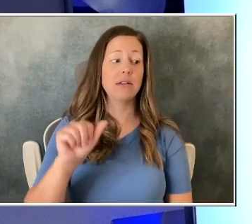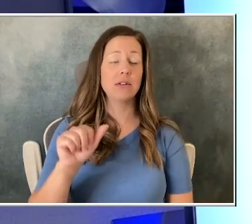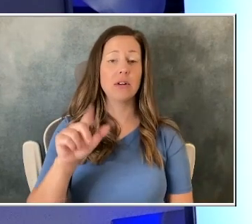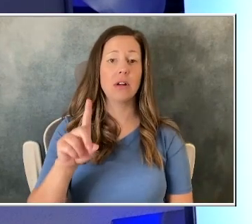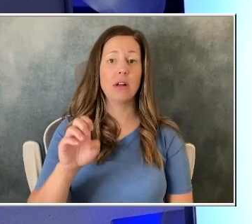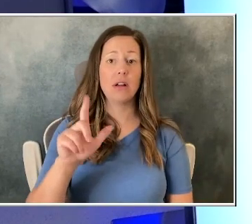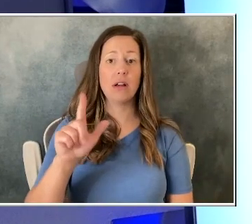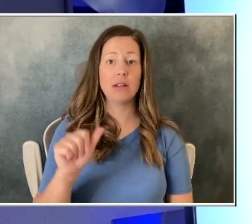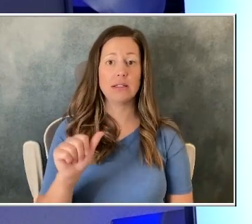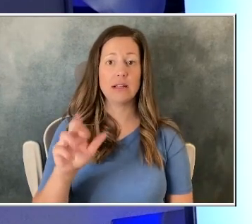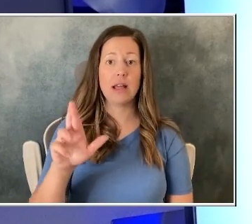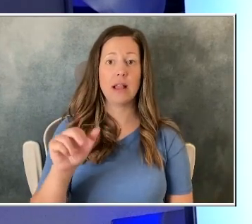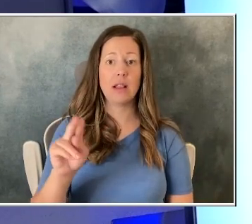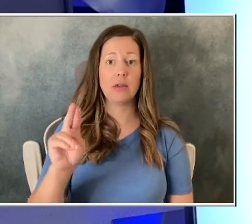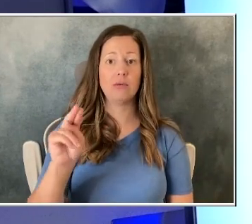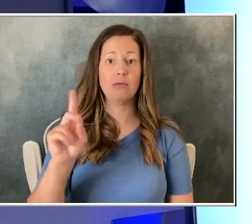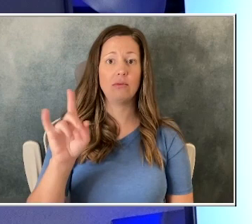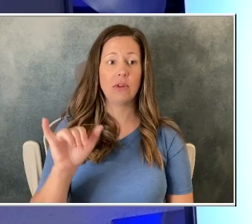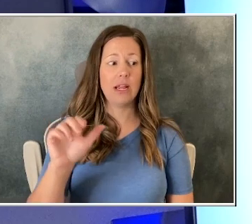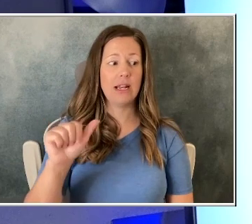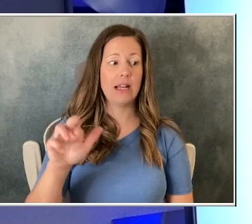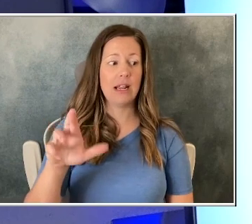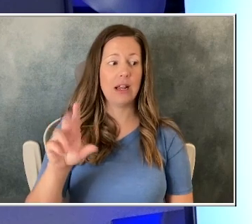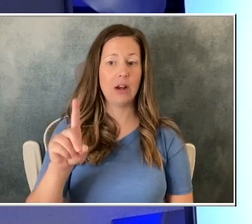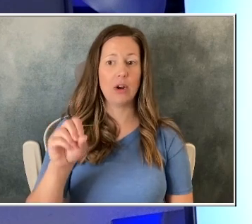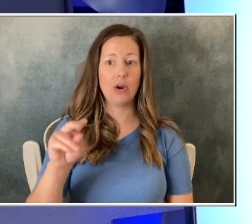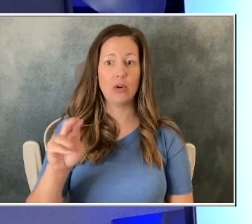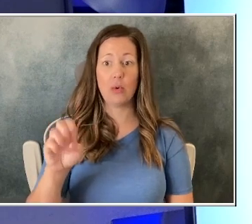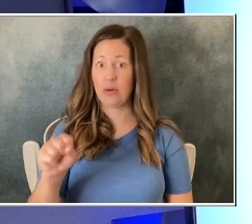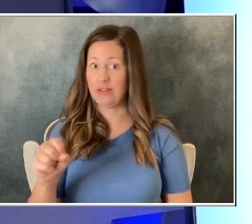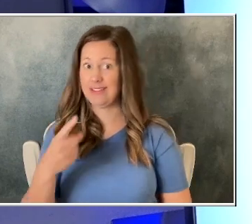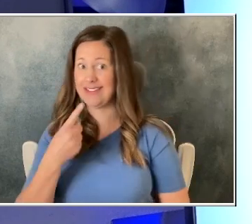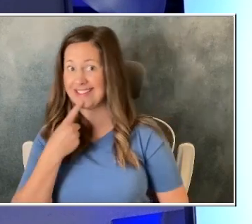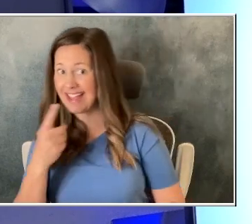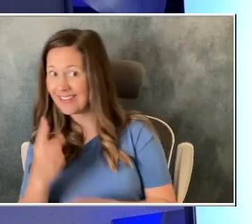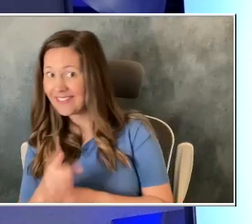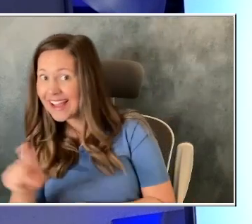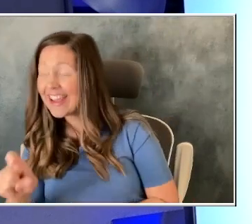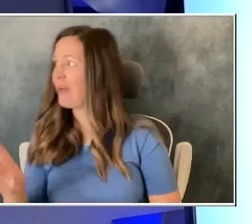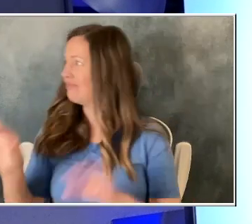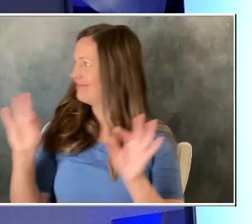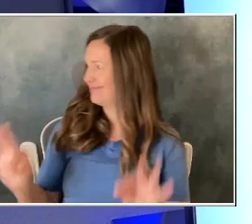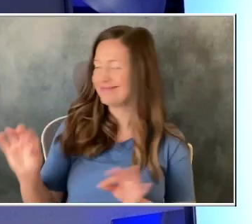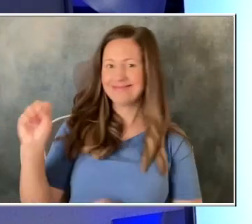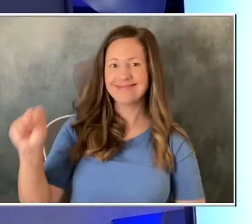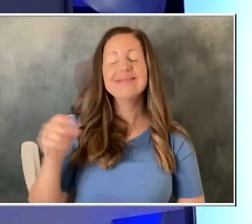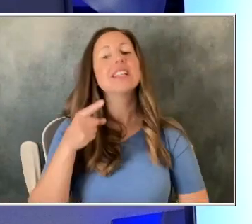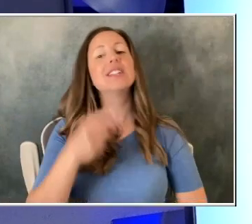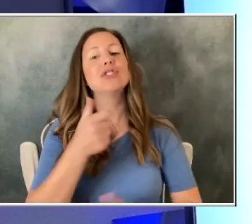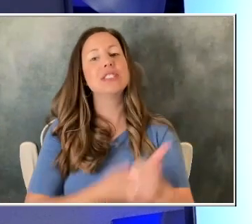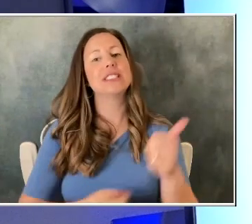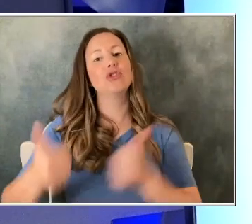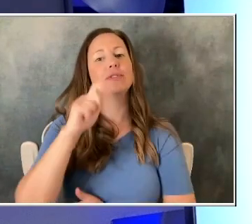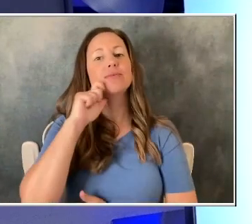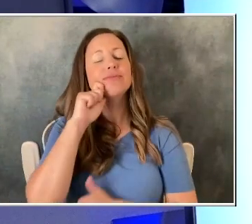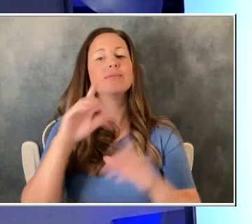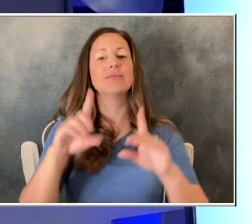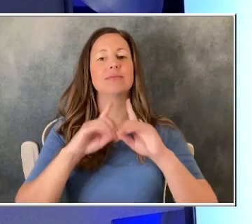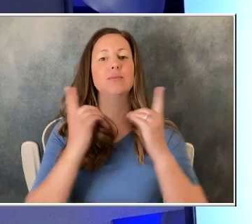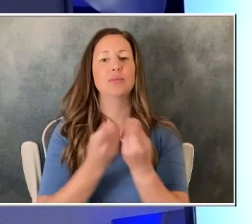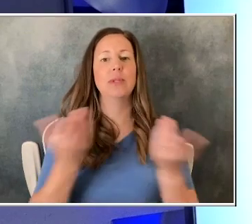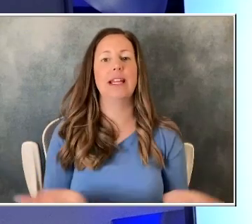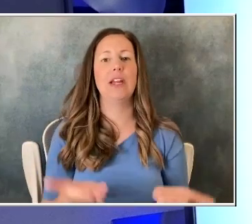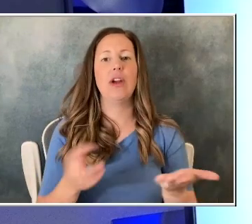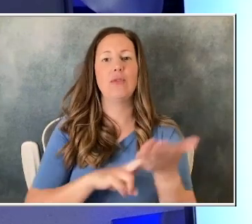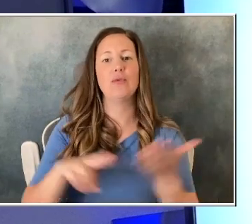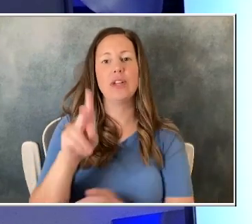Ramby Cardonas. How did I do? Did very well. Not bad. All right. She is the chief of the dermatology division here at the University of Kansas Health System.